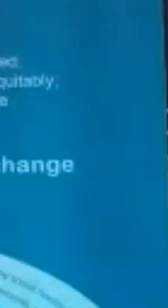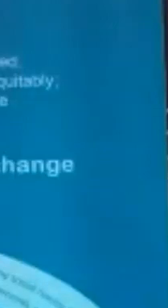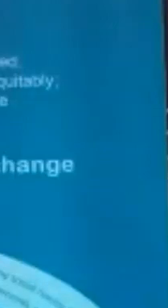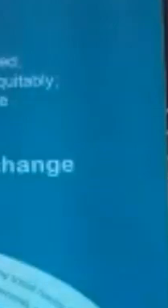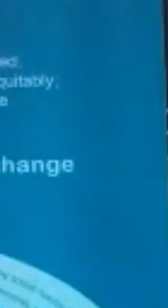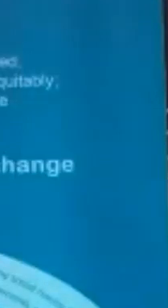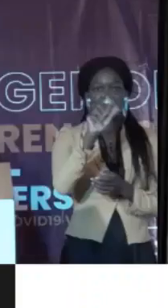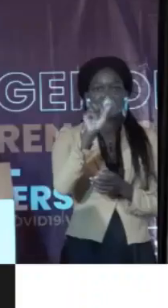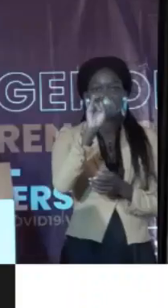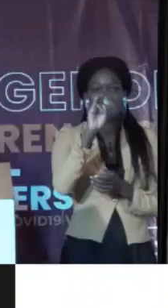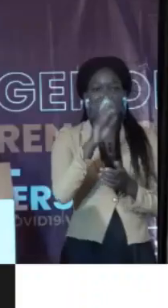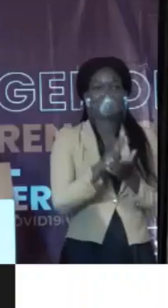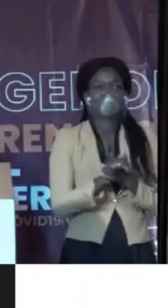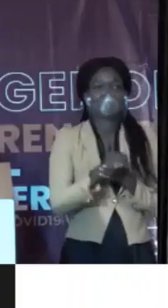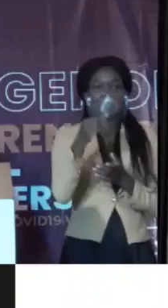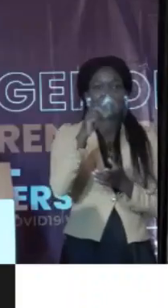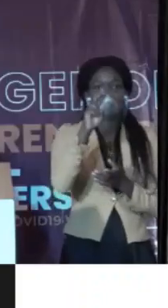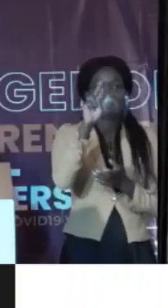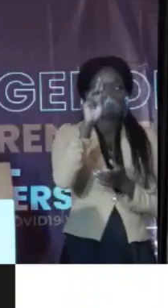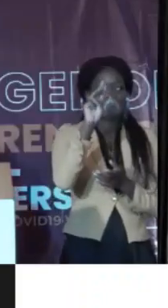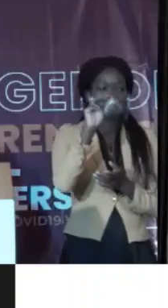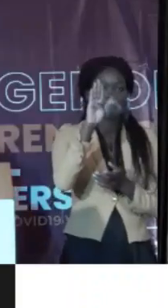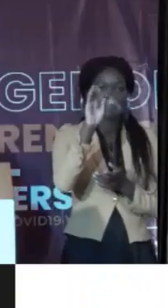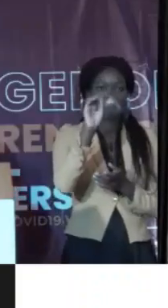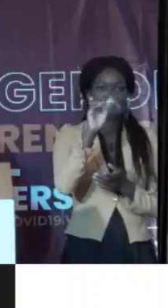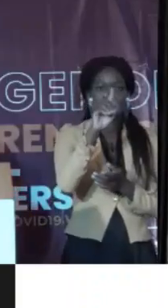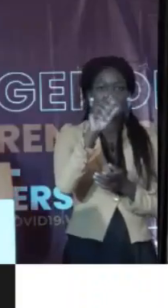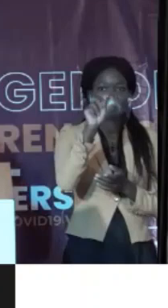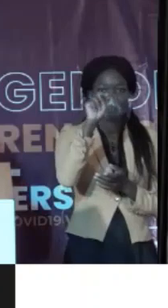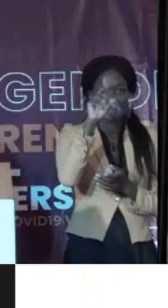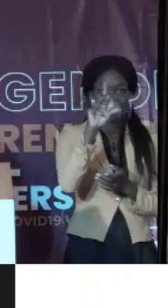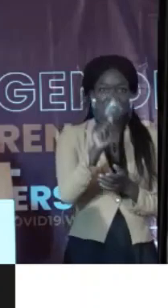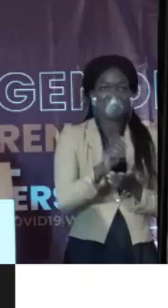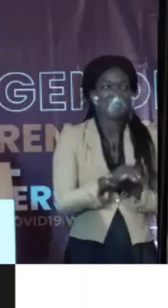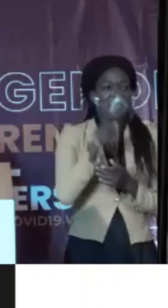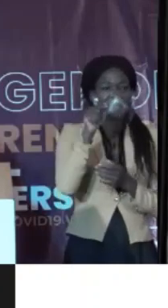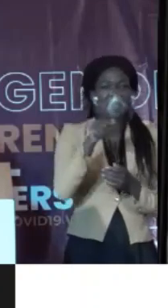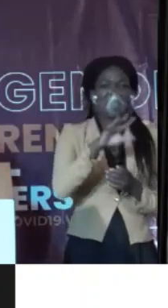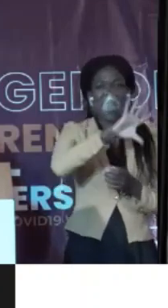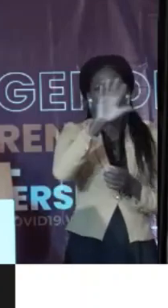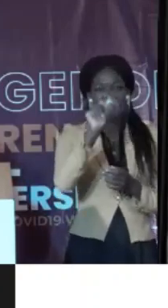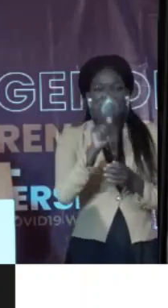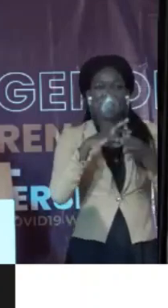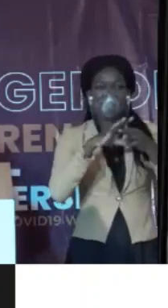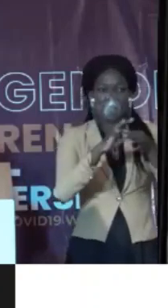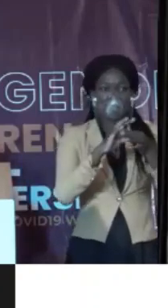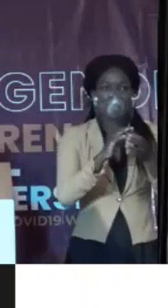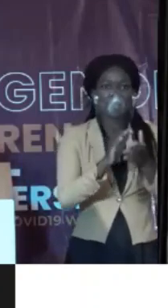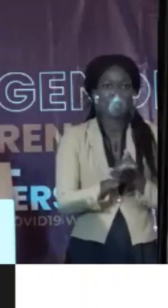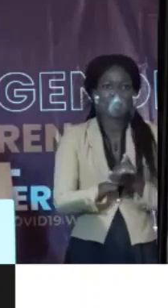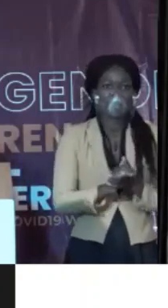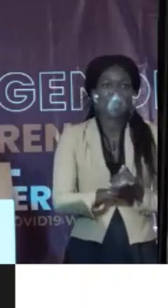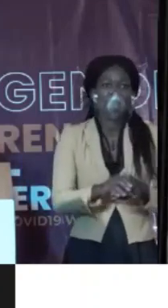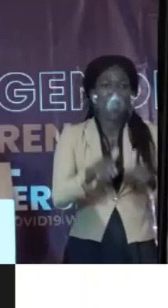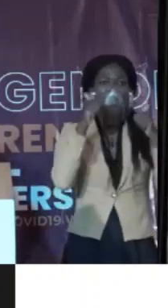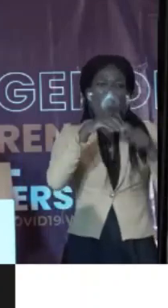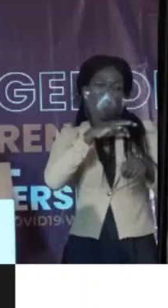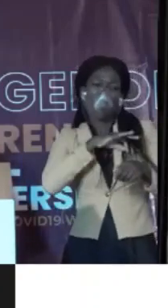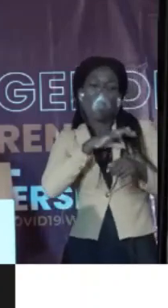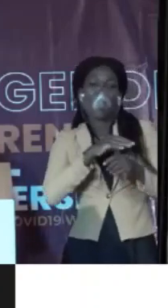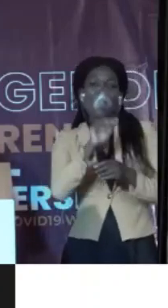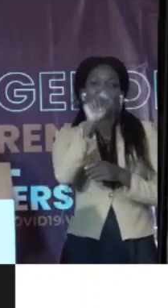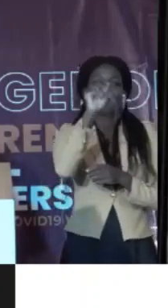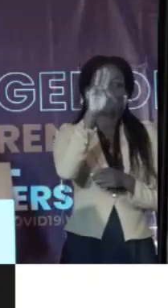She is the African Union Goodwill Ambassador to end child marriage, and she's also